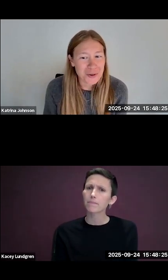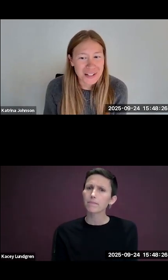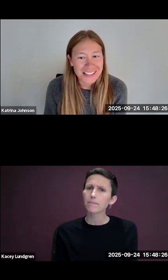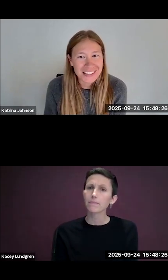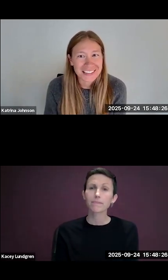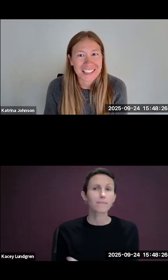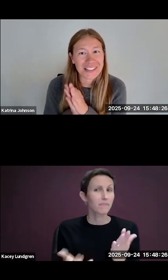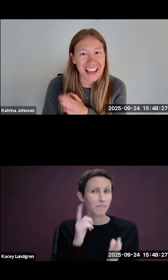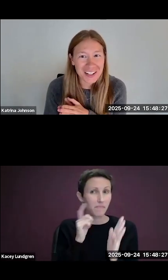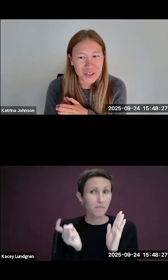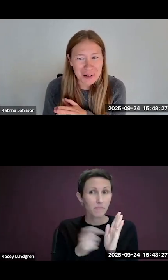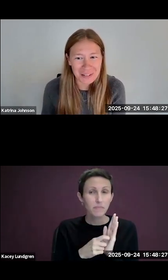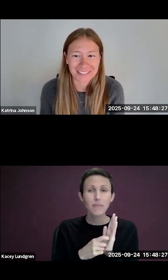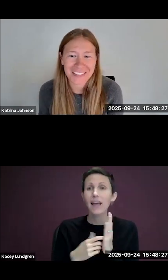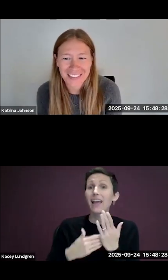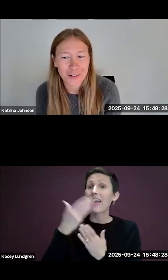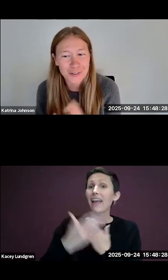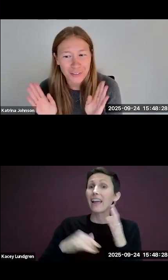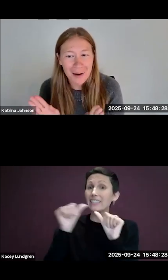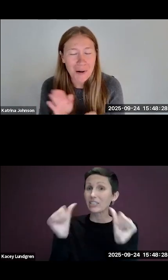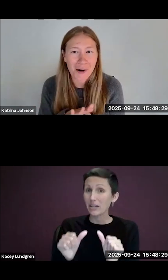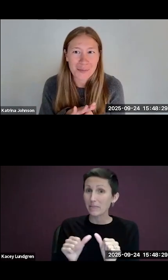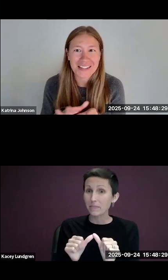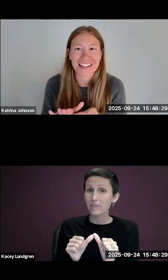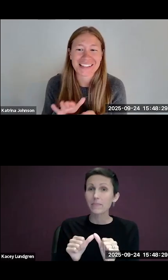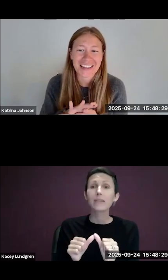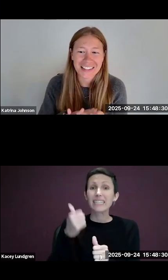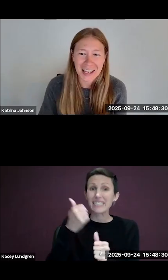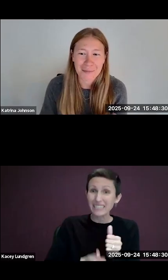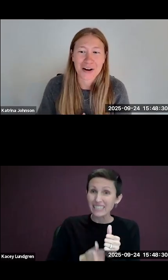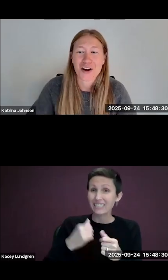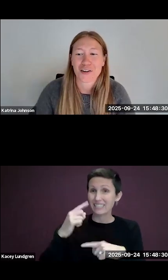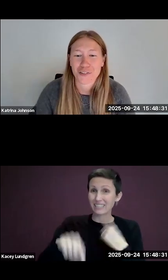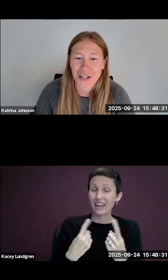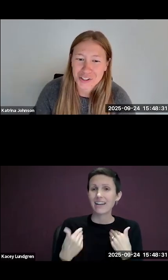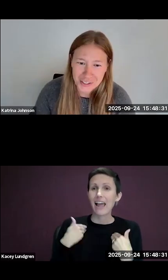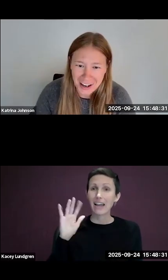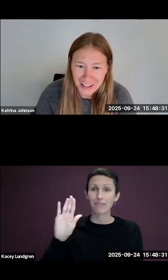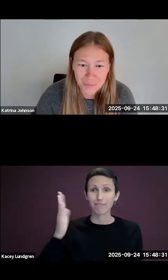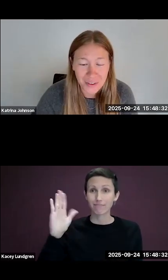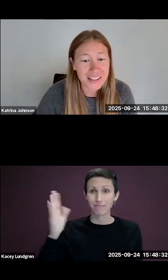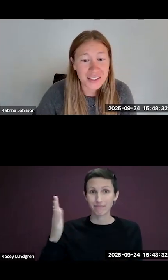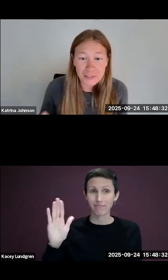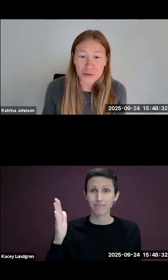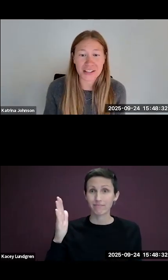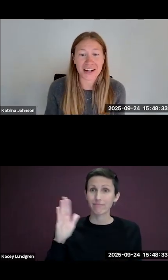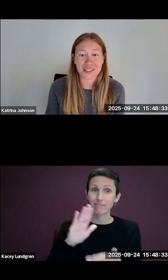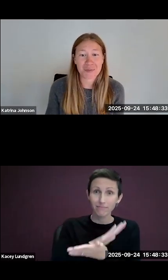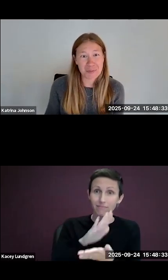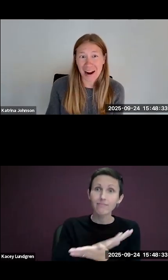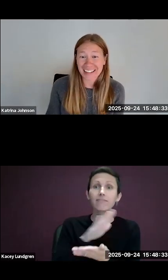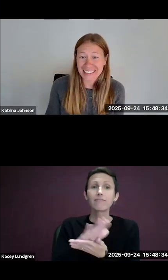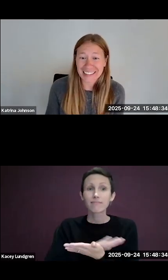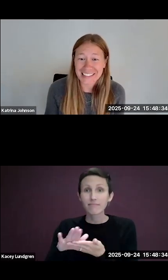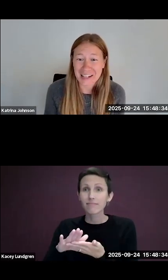You may have noticed it was the hand shape, those flat palms that stayed the same for each sign. And some of those